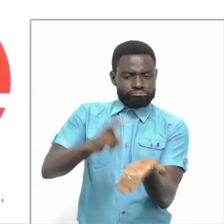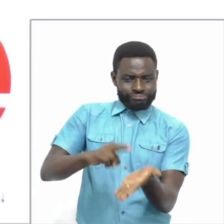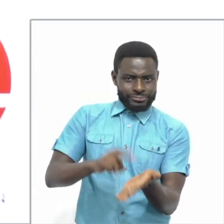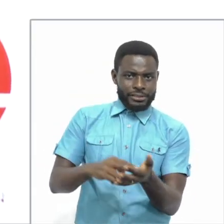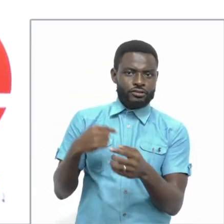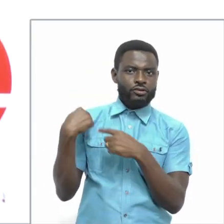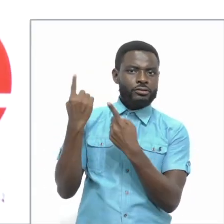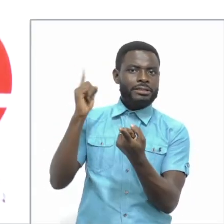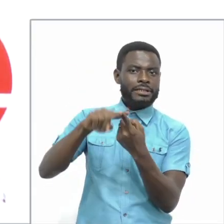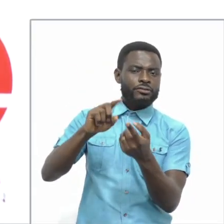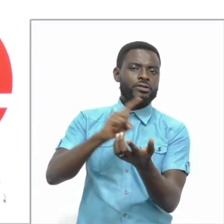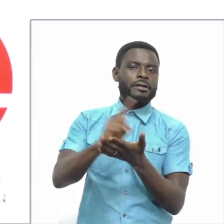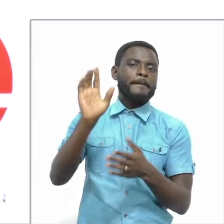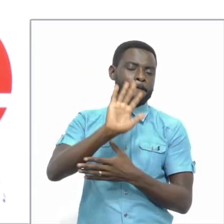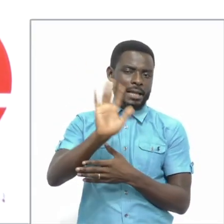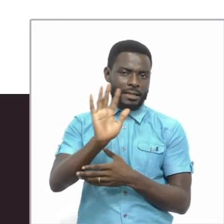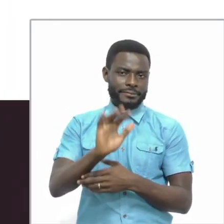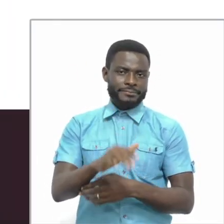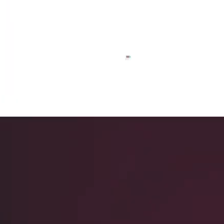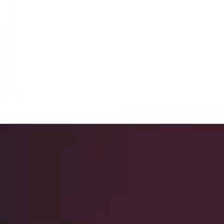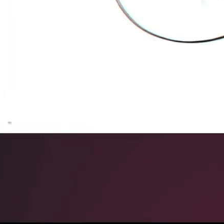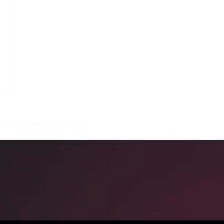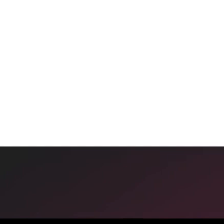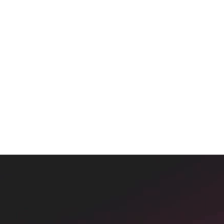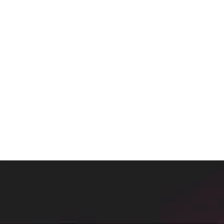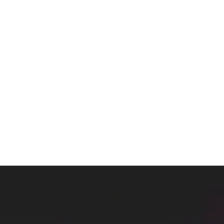week, it's bye-bye.